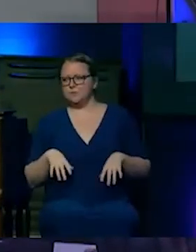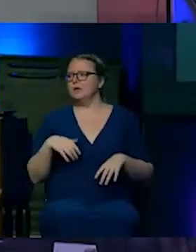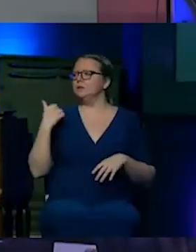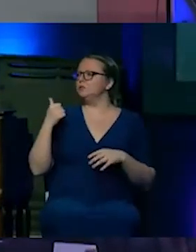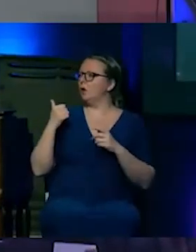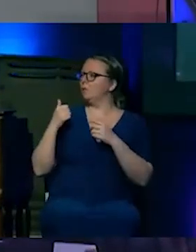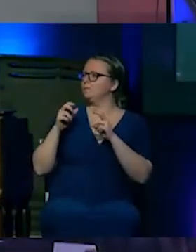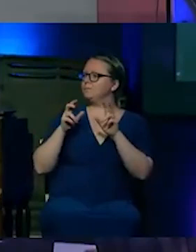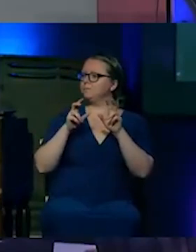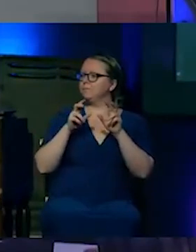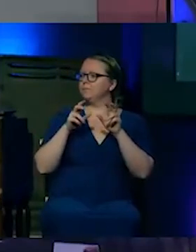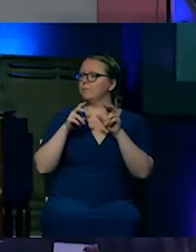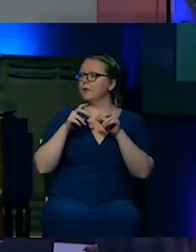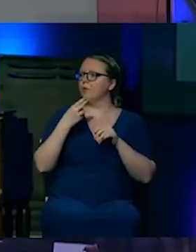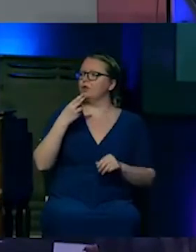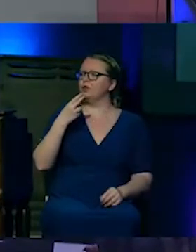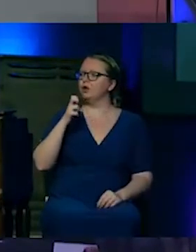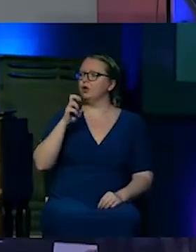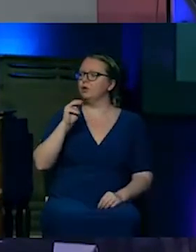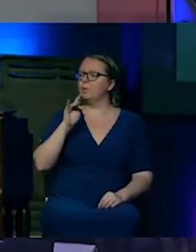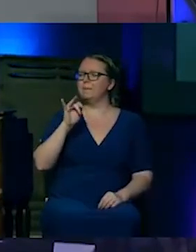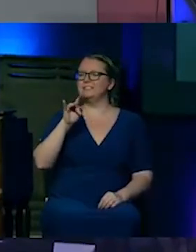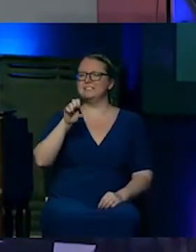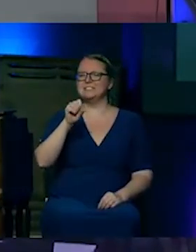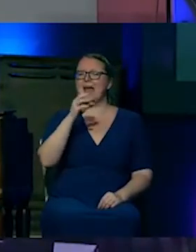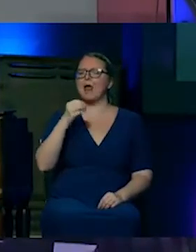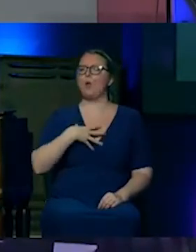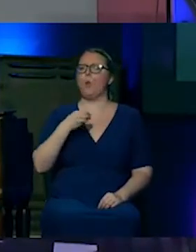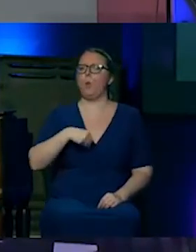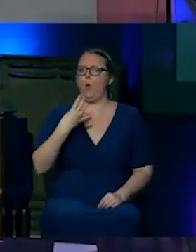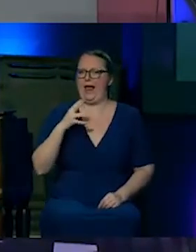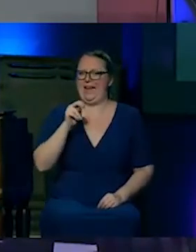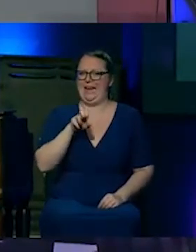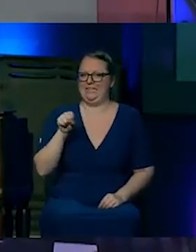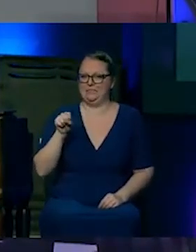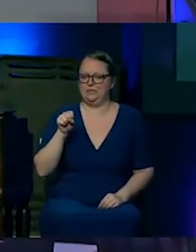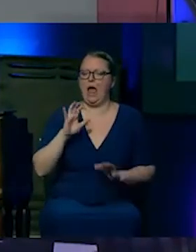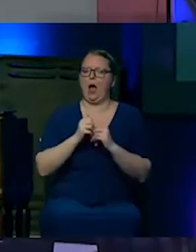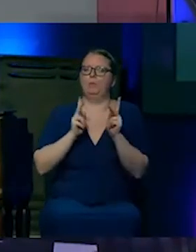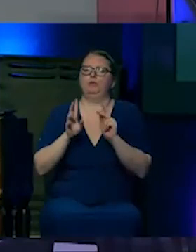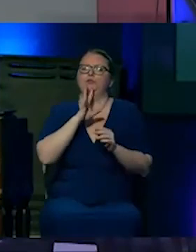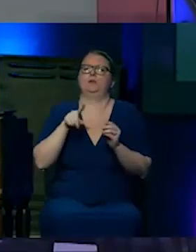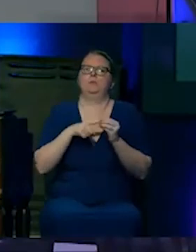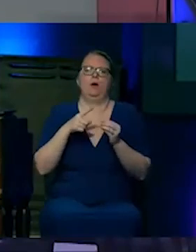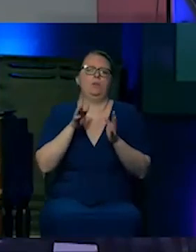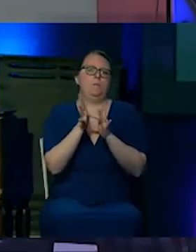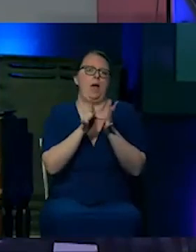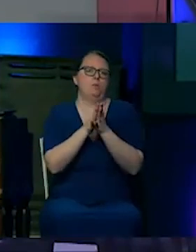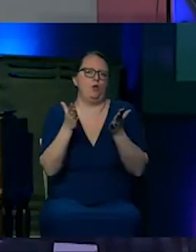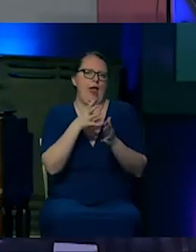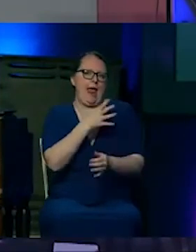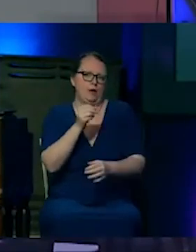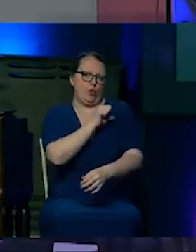coined because I was trying to figure out the way that people talk about the Bible and authority and